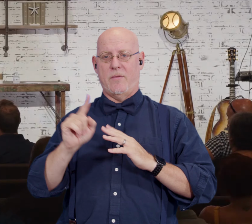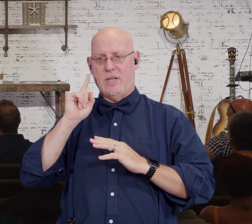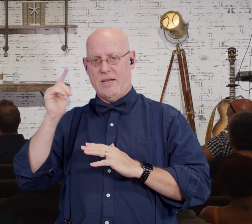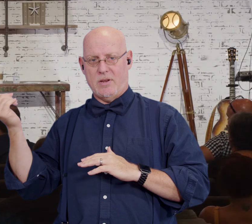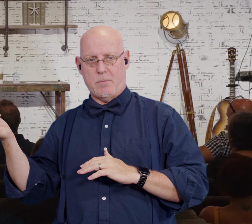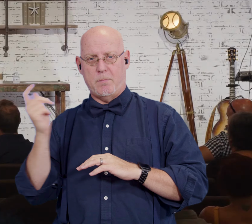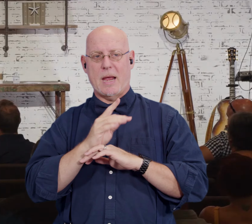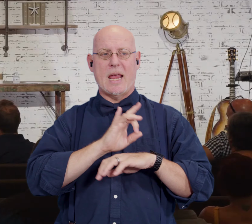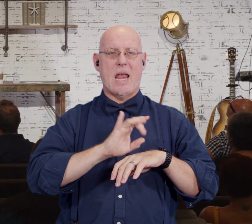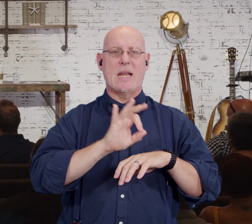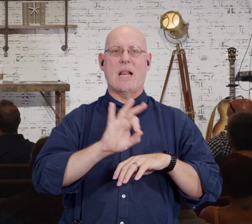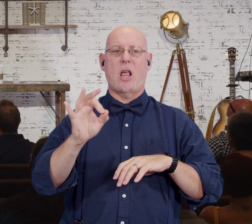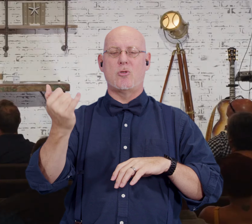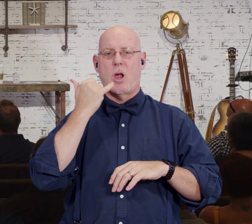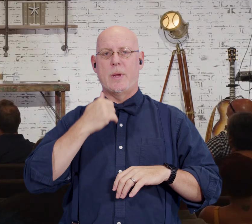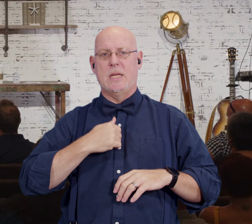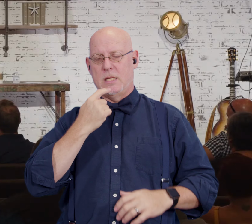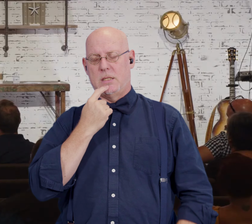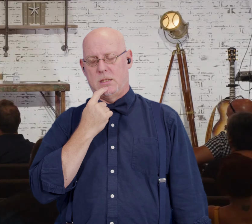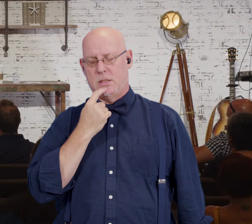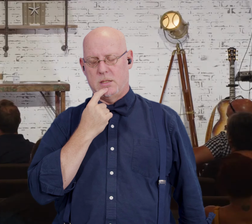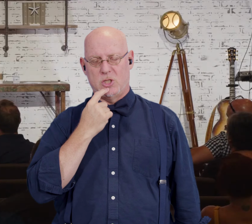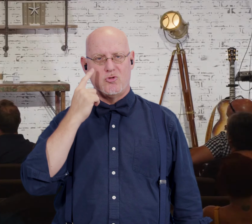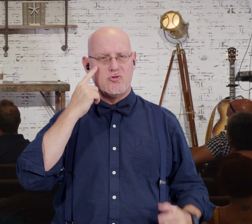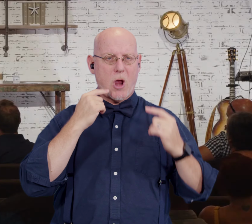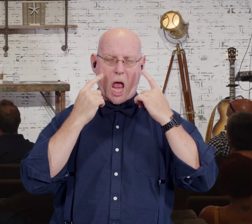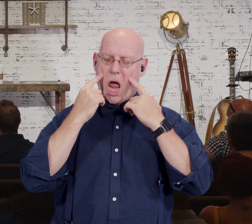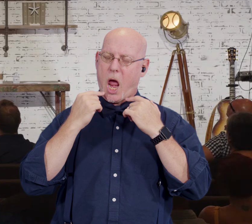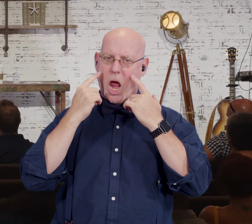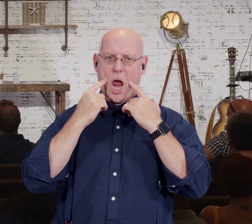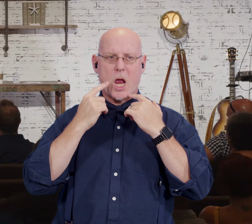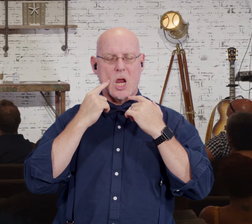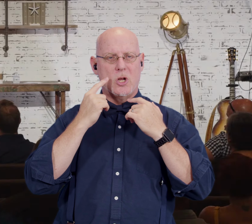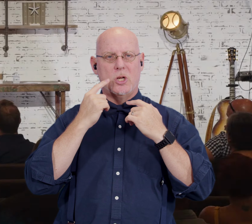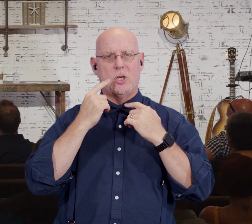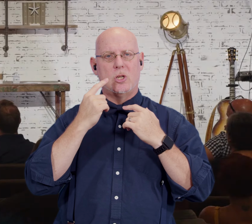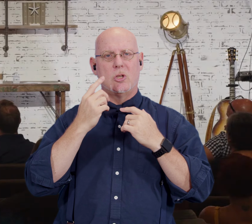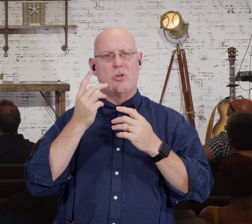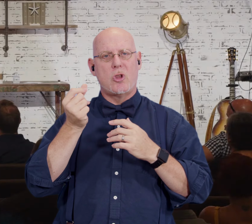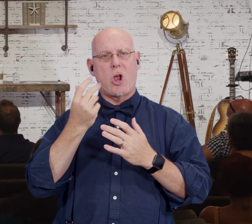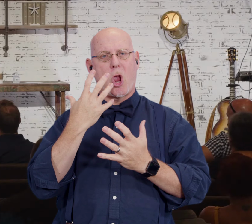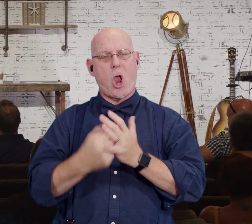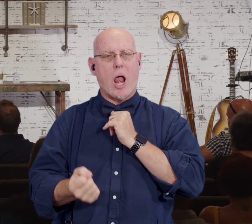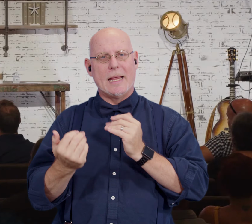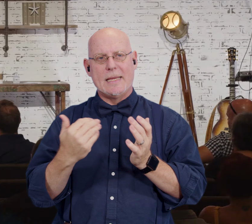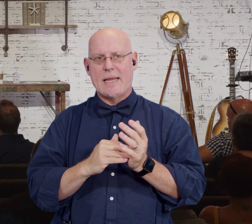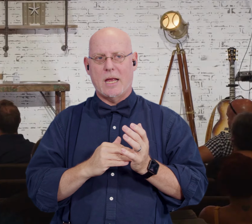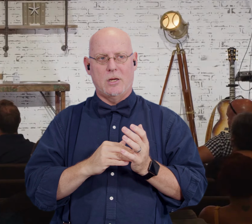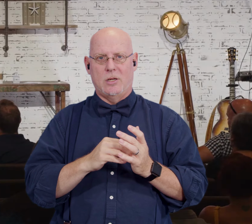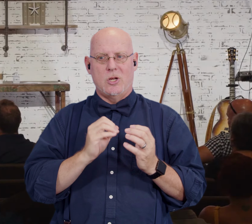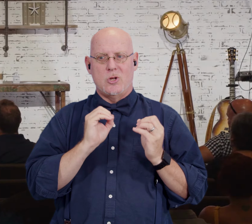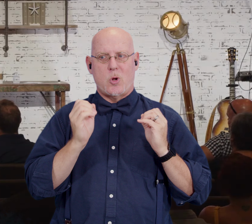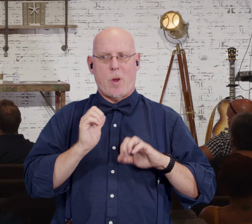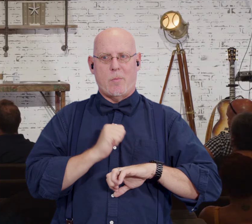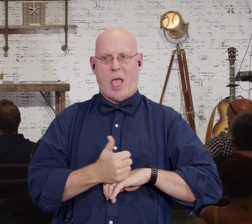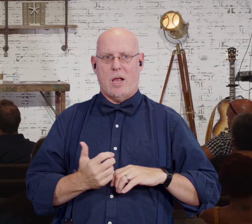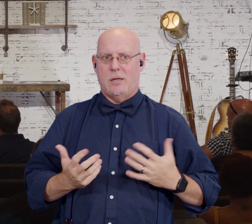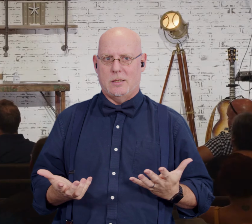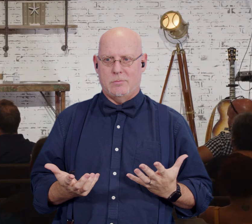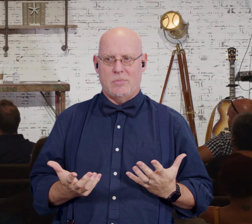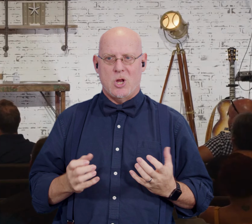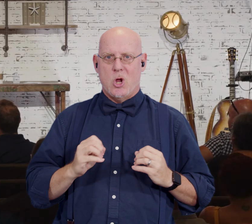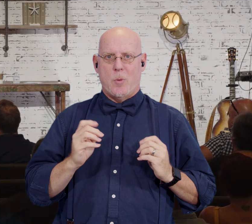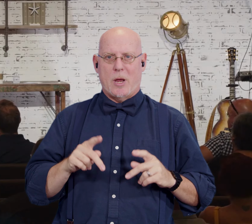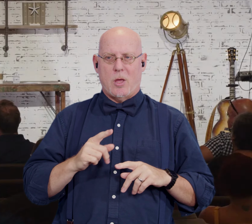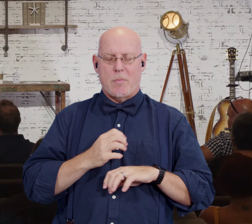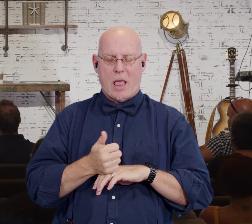for the evening and comes back around 8 or 9 o'clock and calls me. And she's like, she's crying. She's like, she's gone again. And there's no one to blame this time. There's